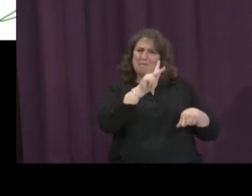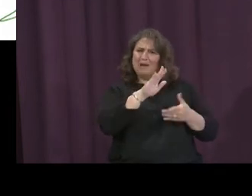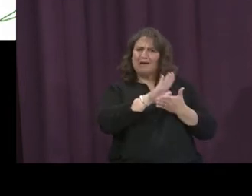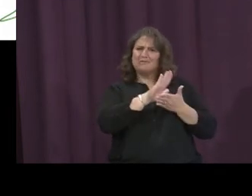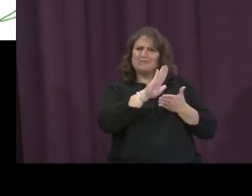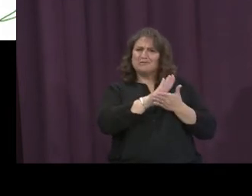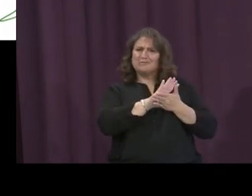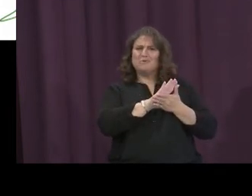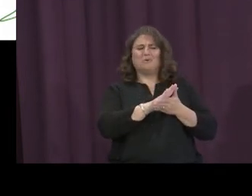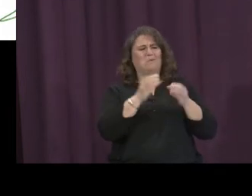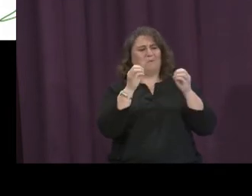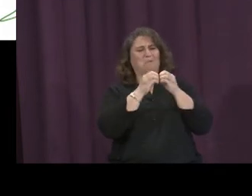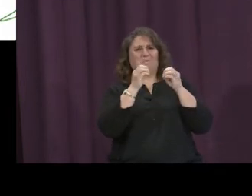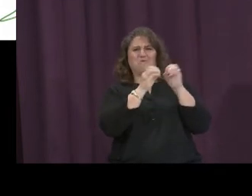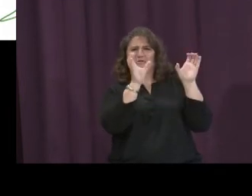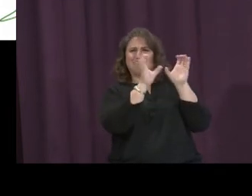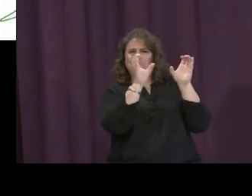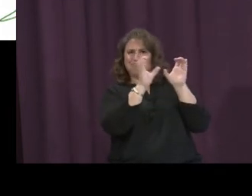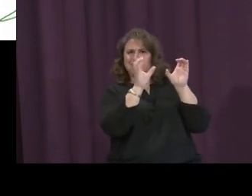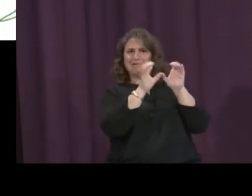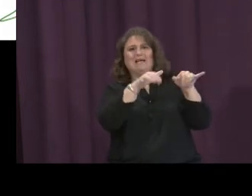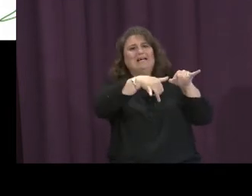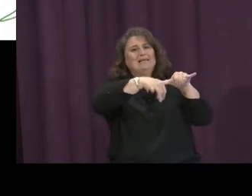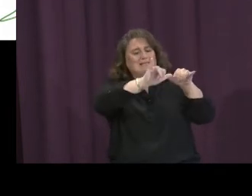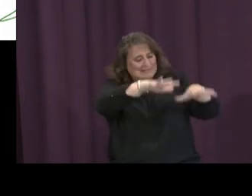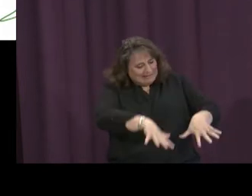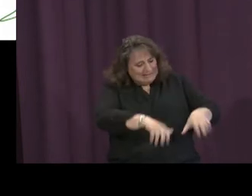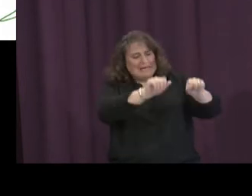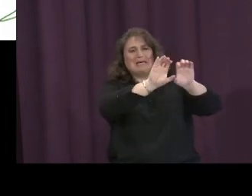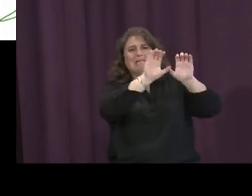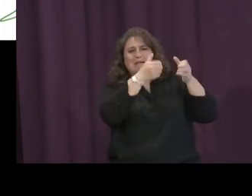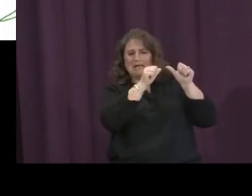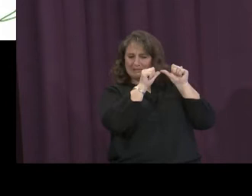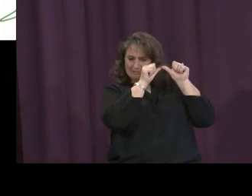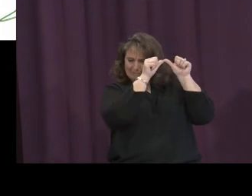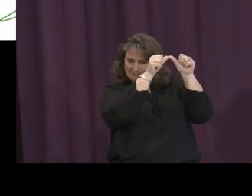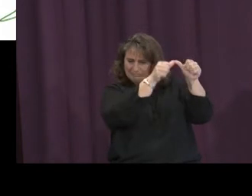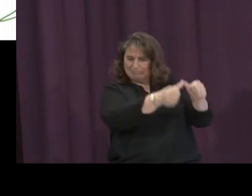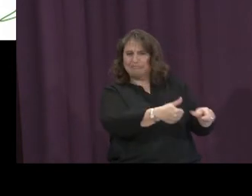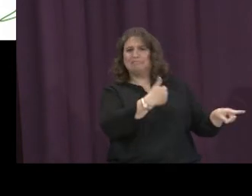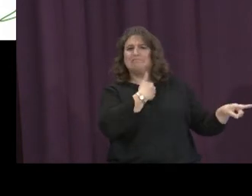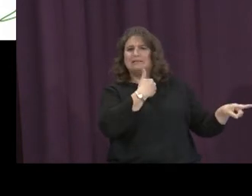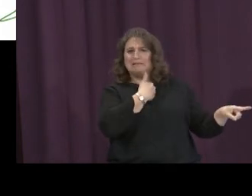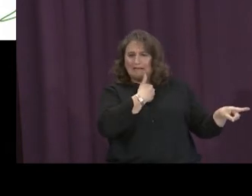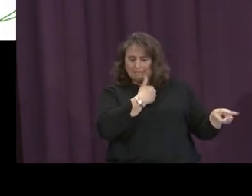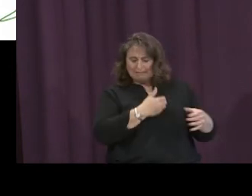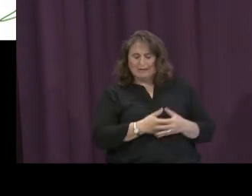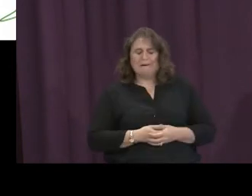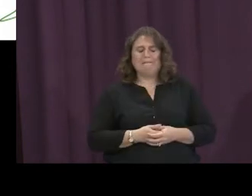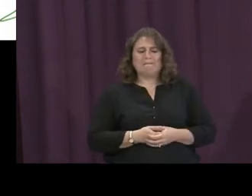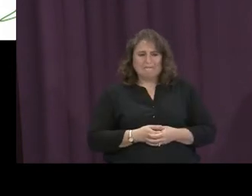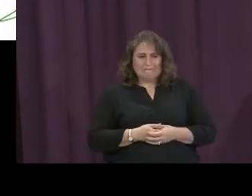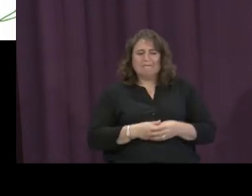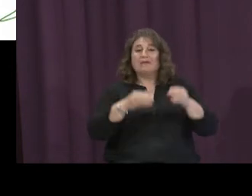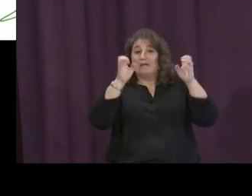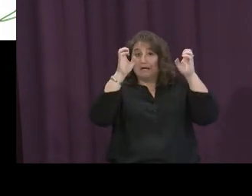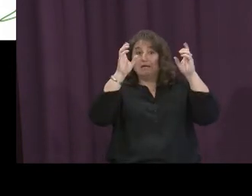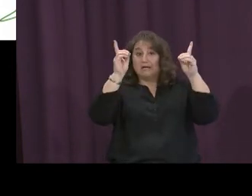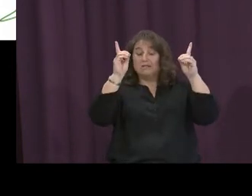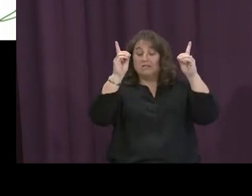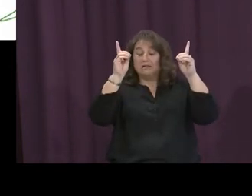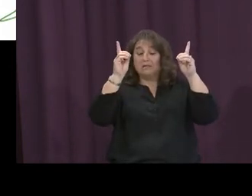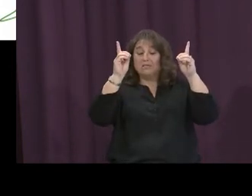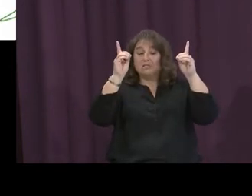got more certifications and still taking classes now. And so I think that, you know, education is something